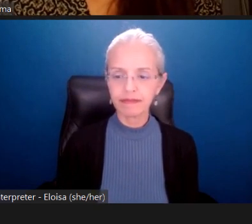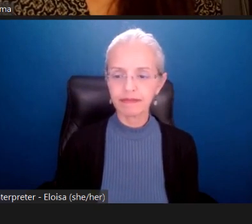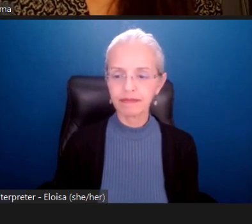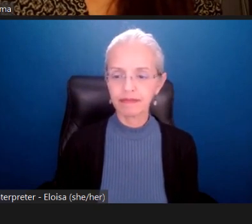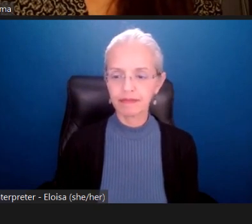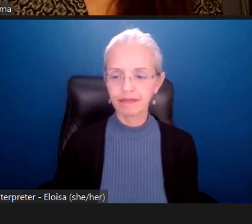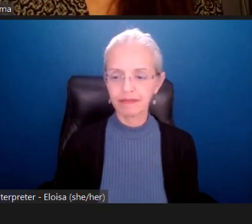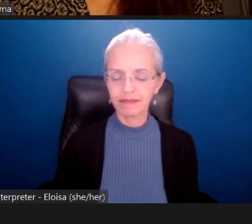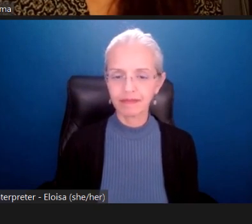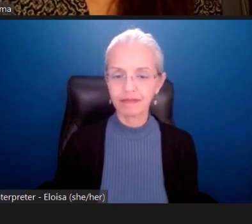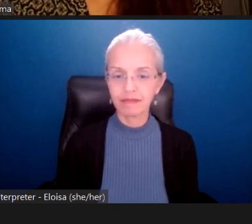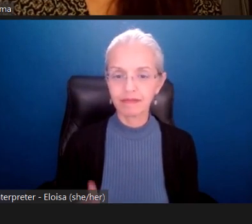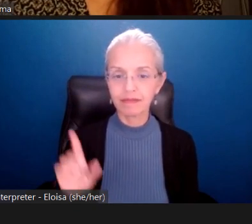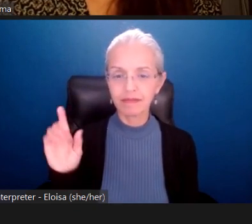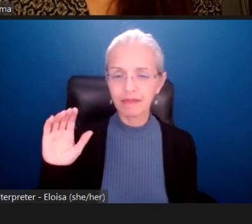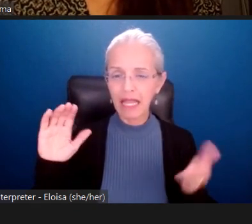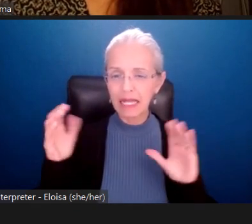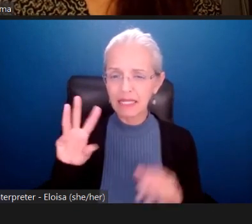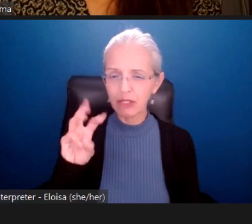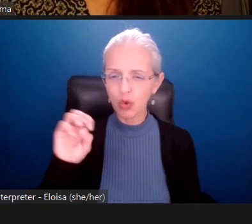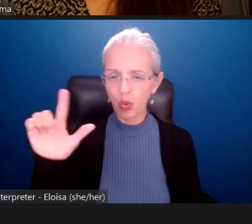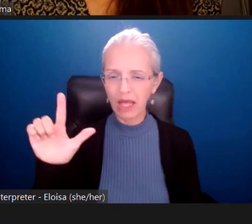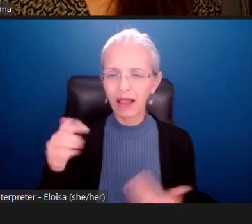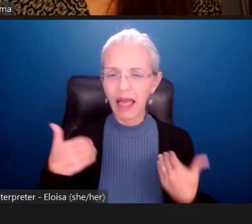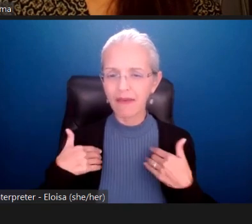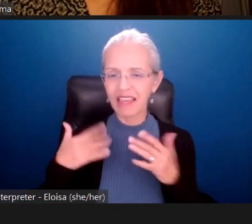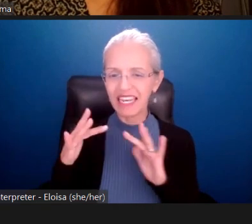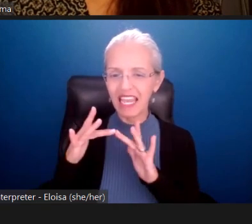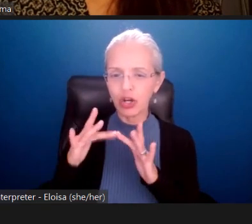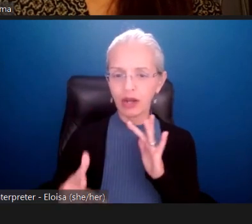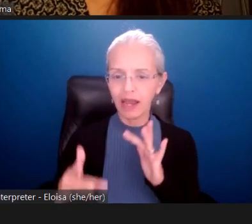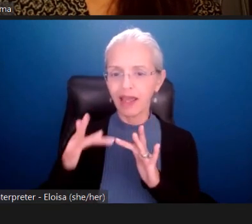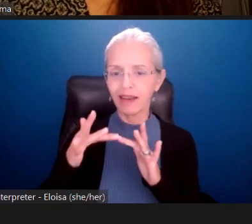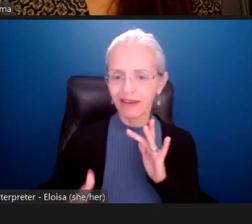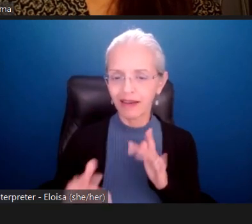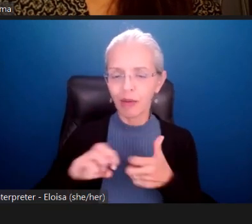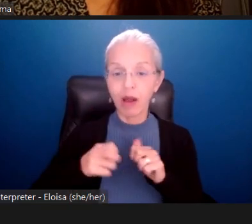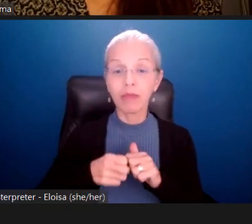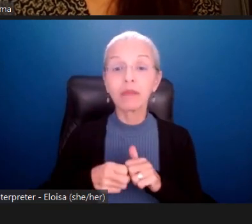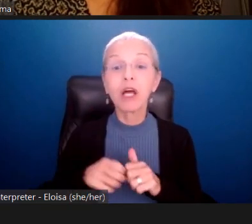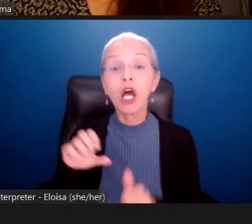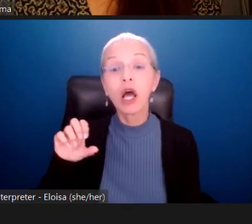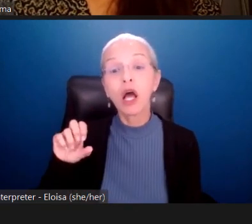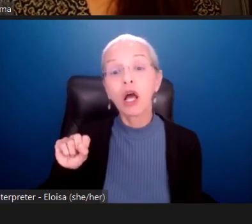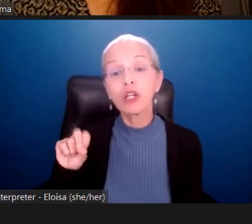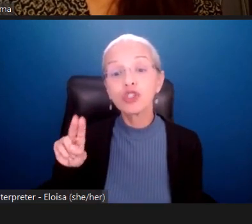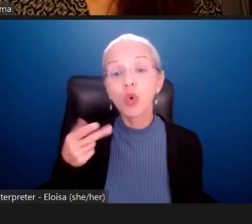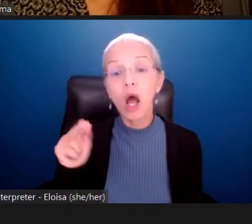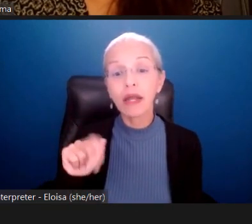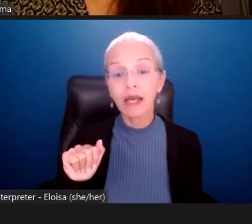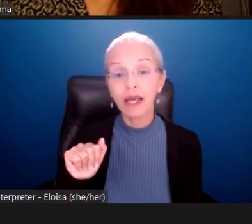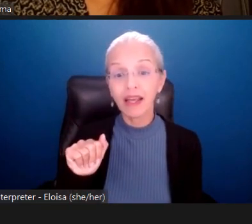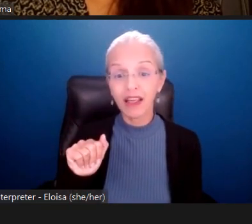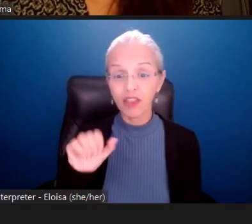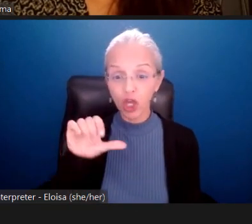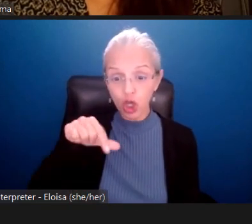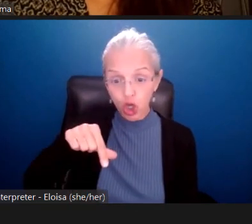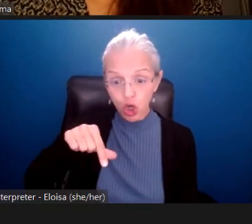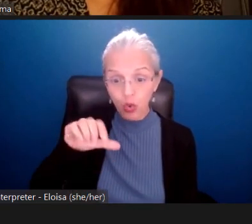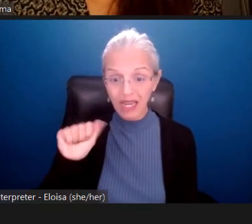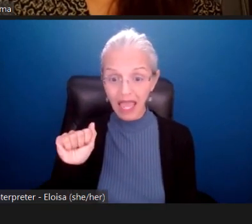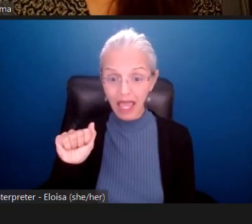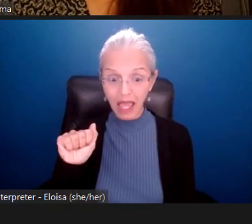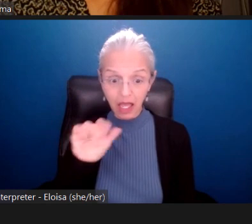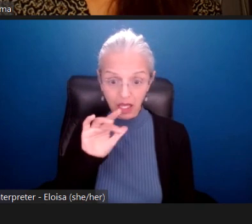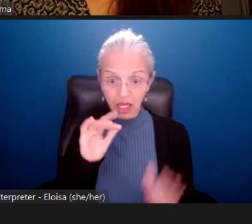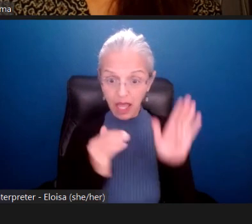Yeah, it looks like Will might be having some internet issues. Suhana, if you click the Q&A button down at the bottom of the screen, you should be able to see the